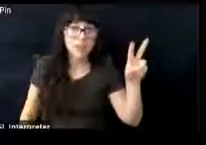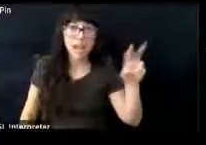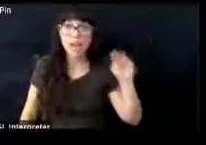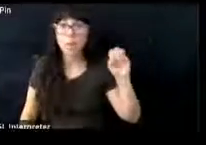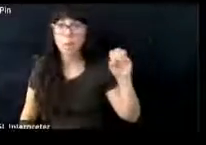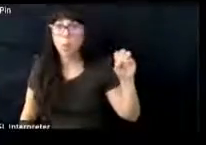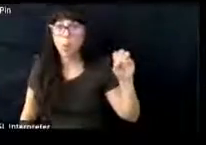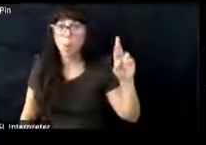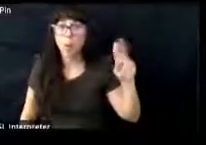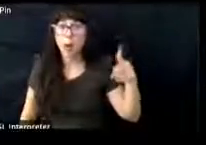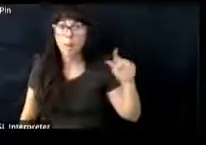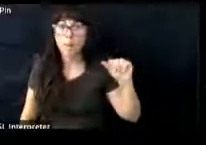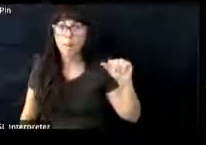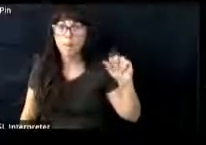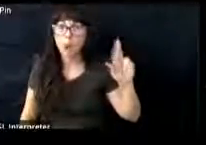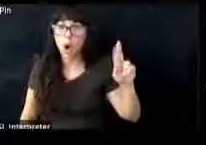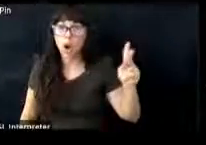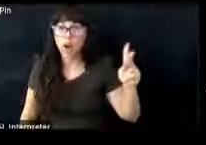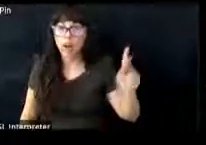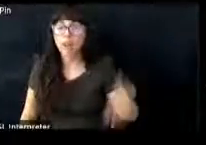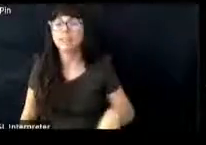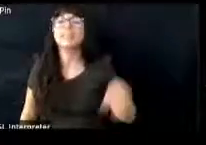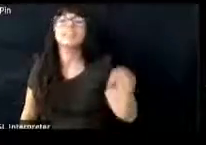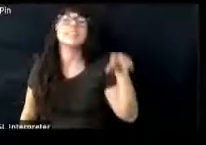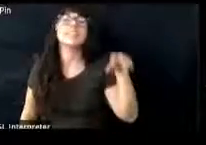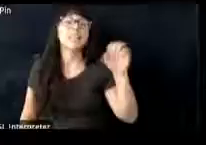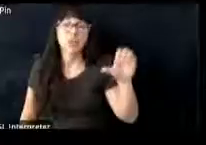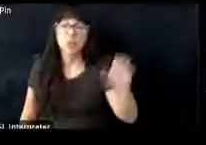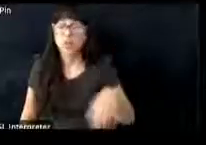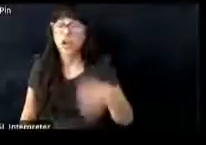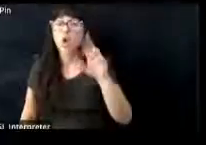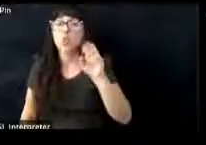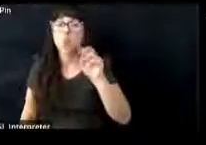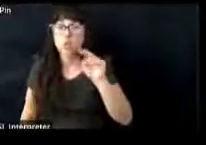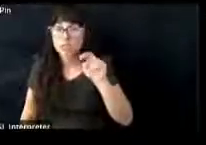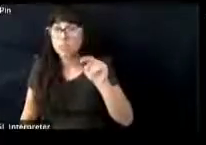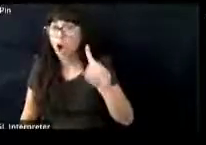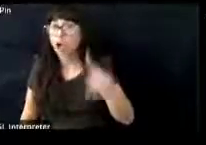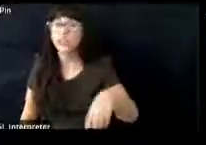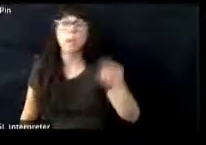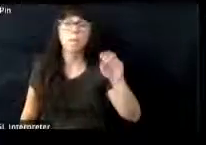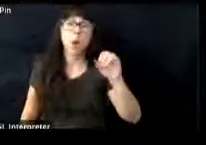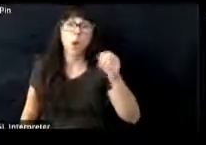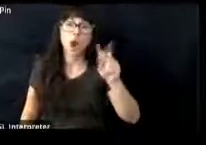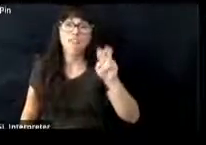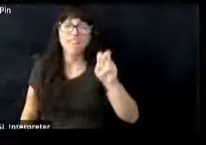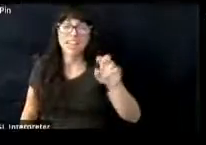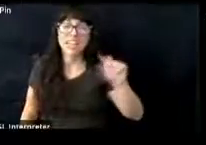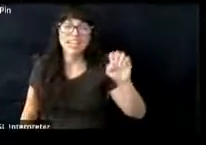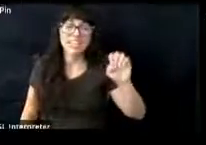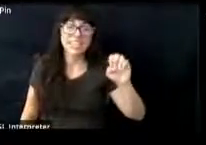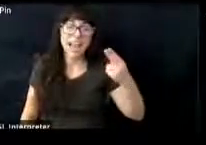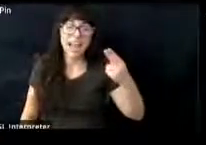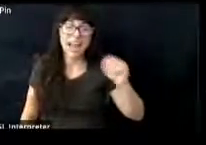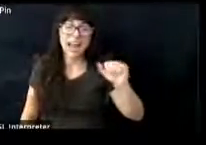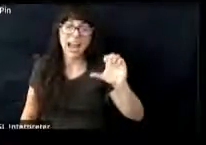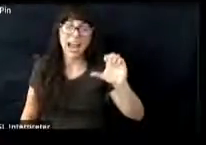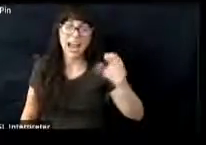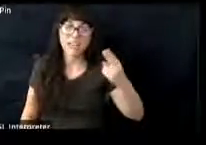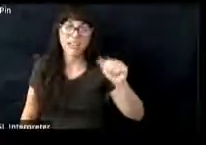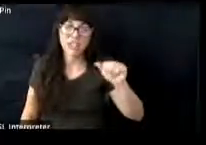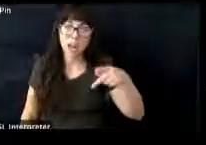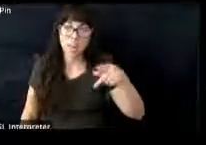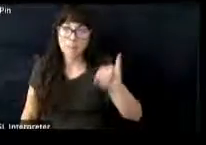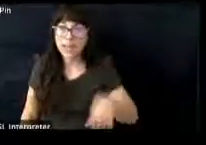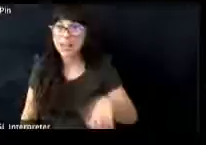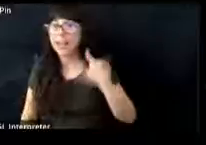Park, Santa Clarita, Rosamond, Mojave, Tehachapi, all the way out to Lake Los Angeles,